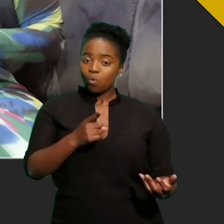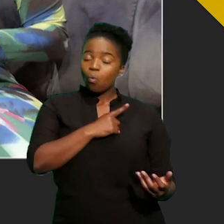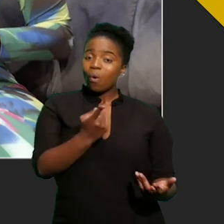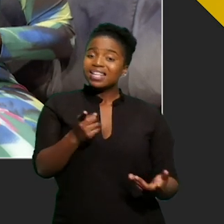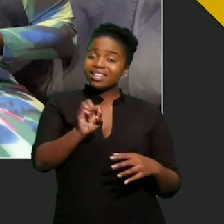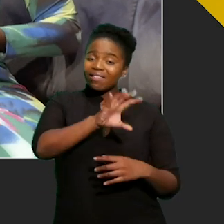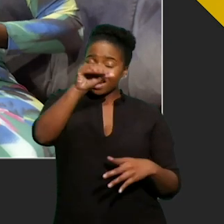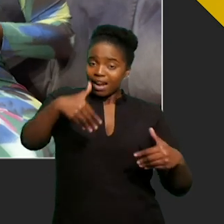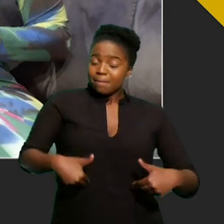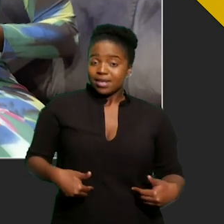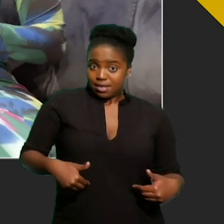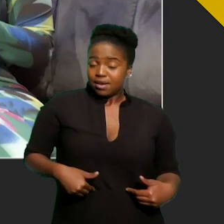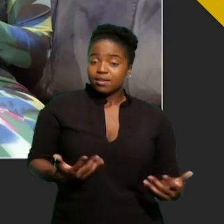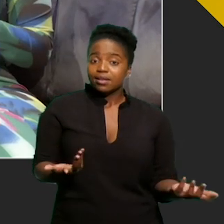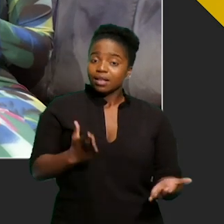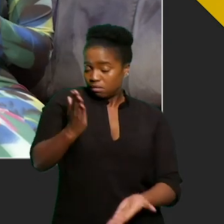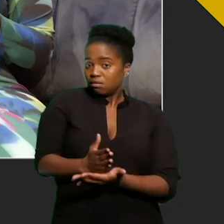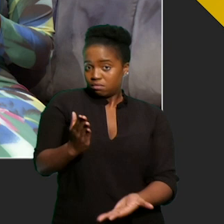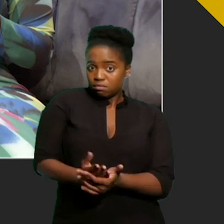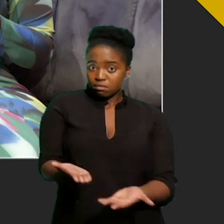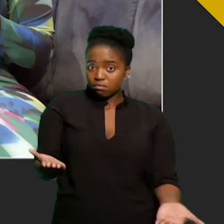in South Africa?